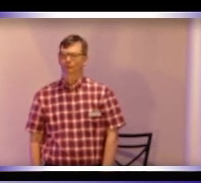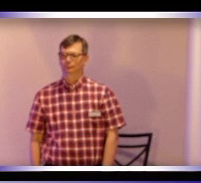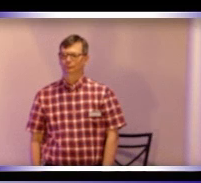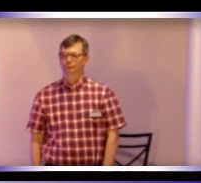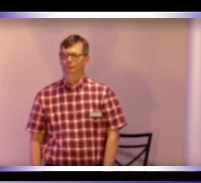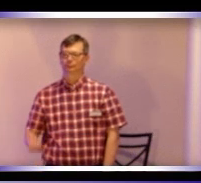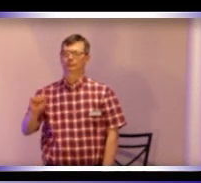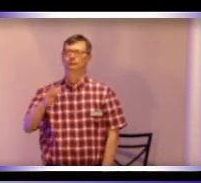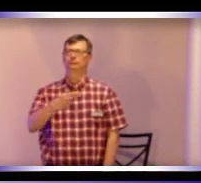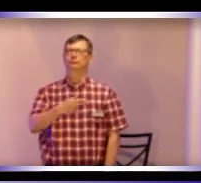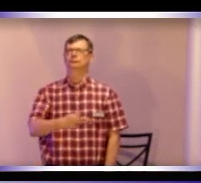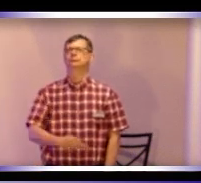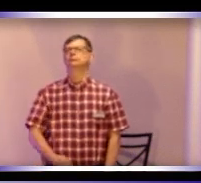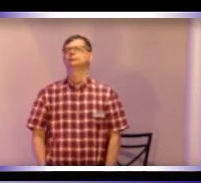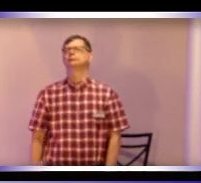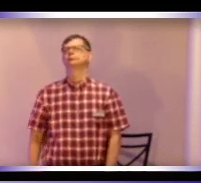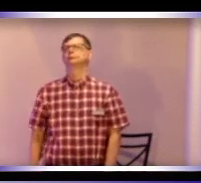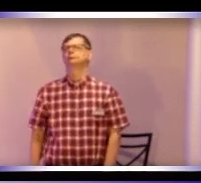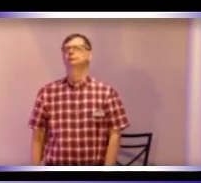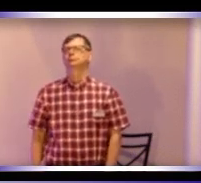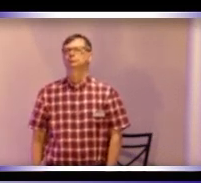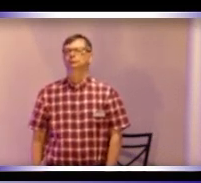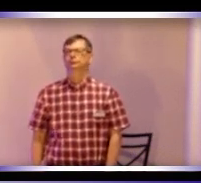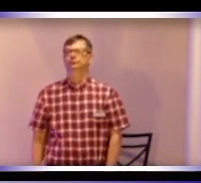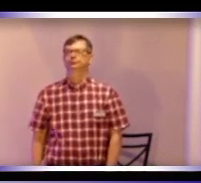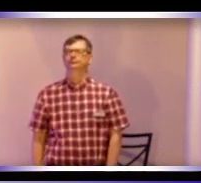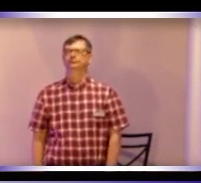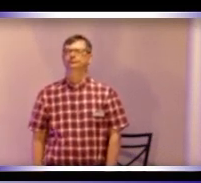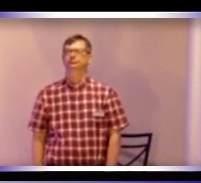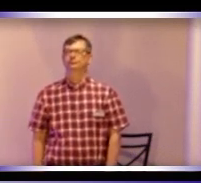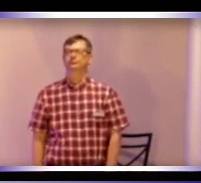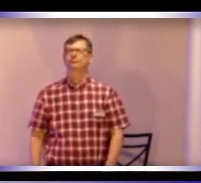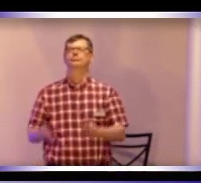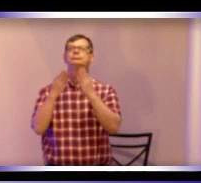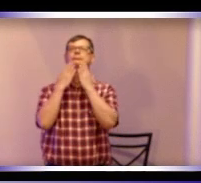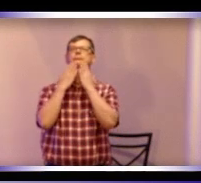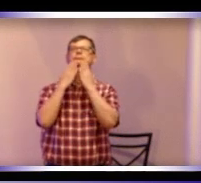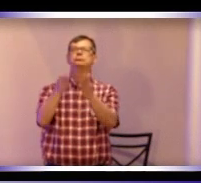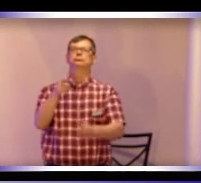Namaste.